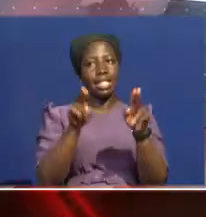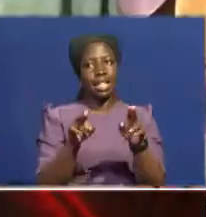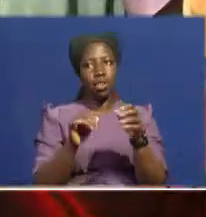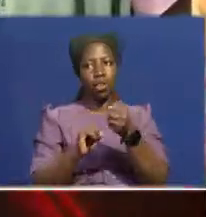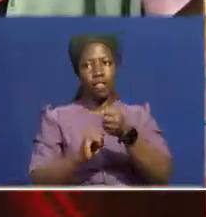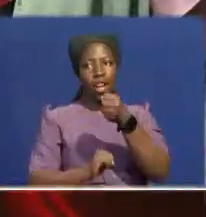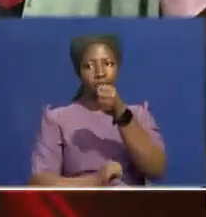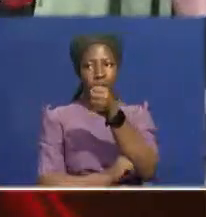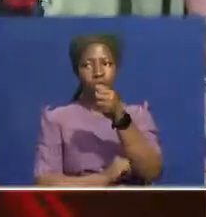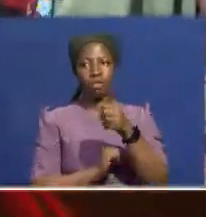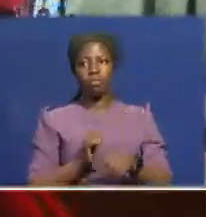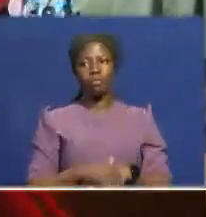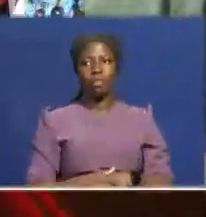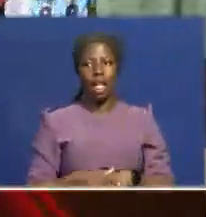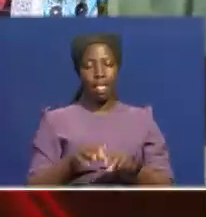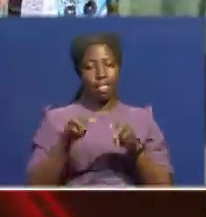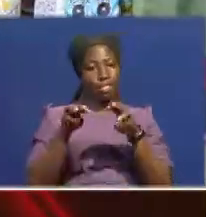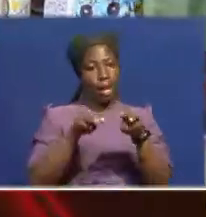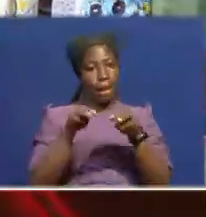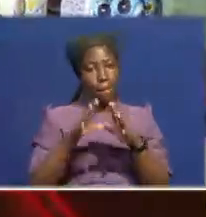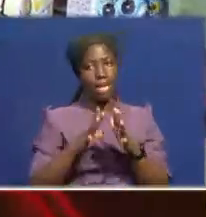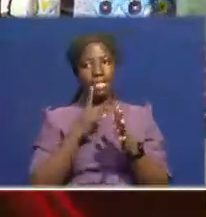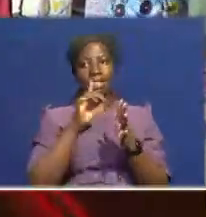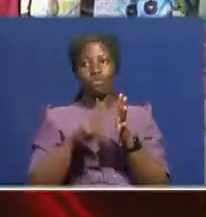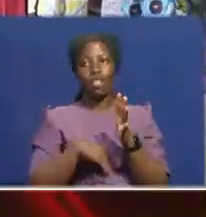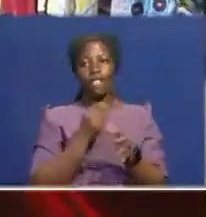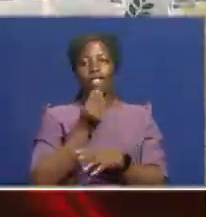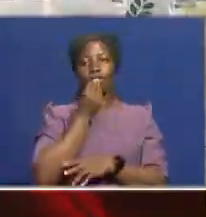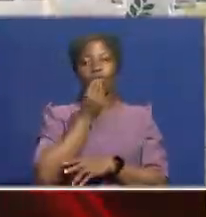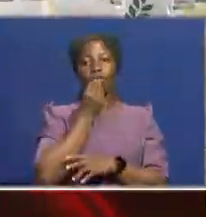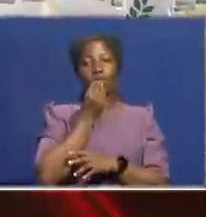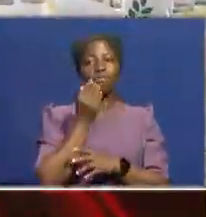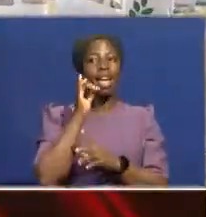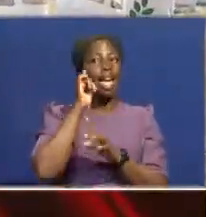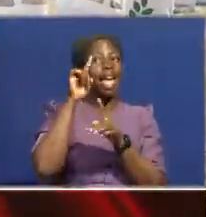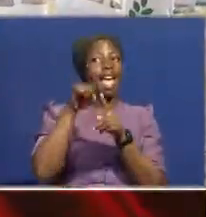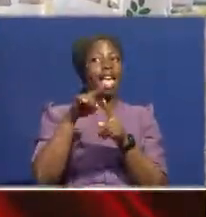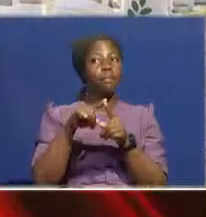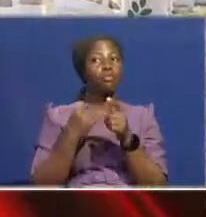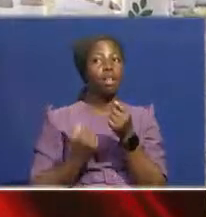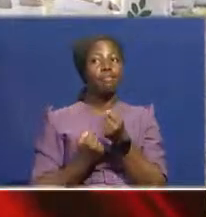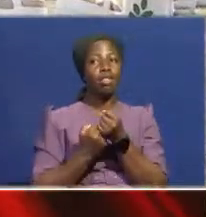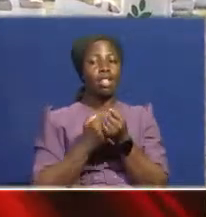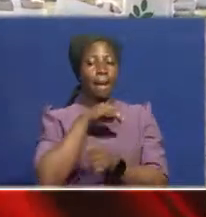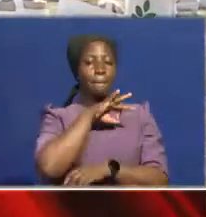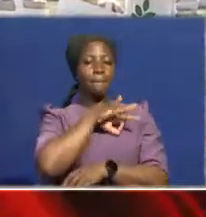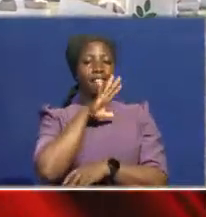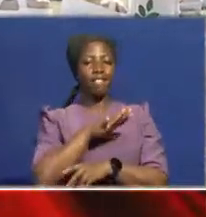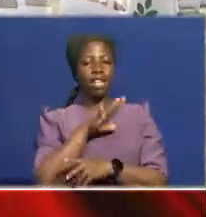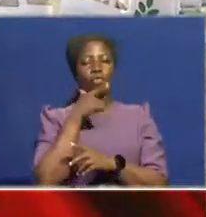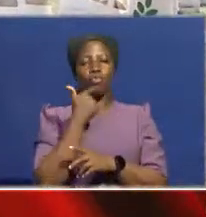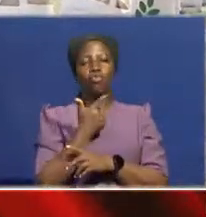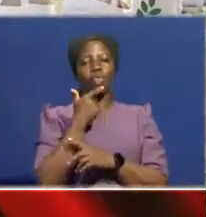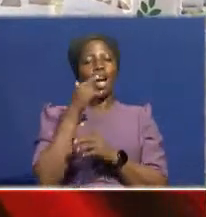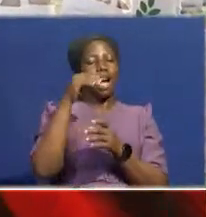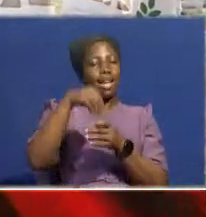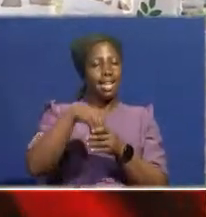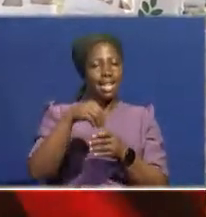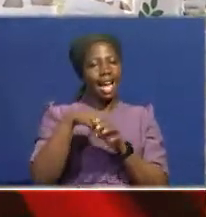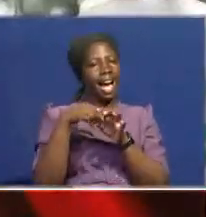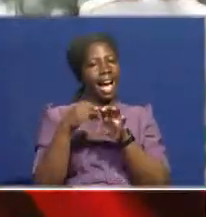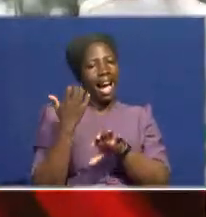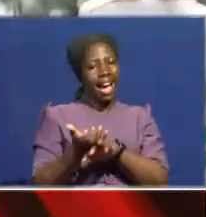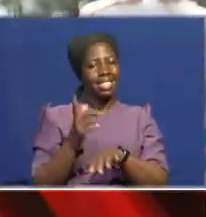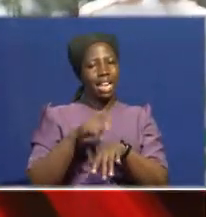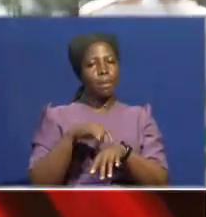manager, Abdurrahman Sheikh Ahmed, said the food assortment is aimed to sustain beneficiaries in tough economic times during